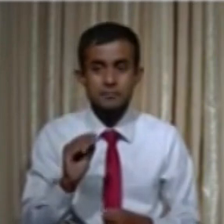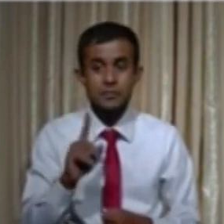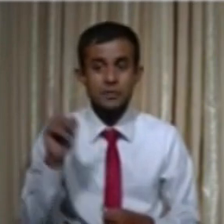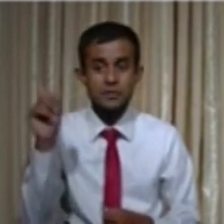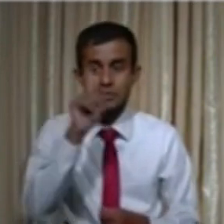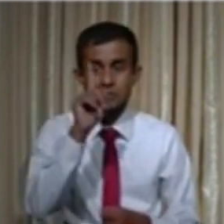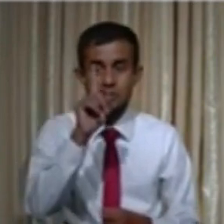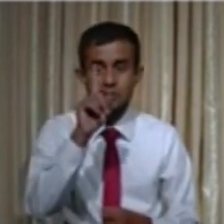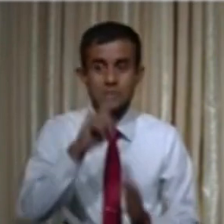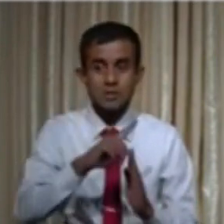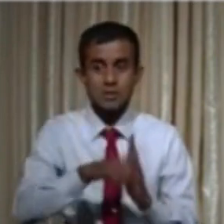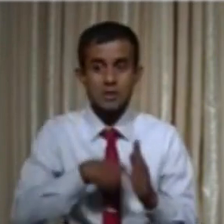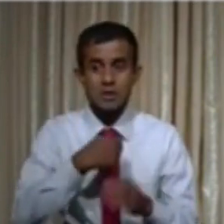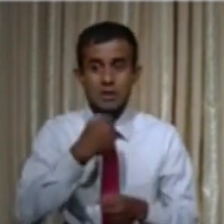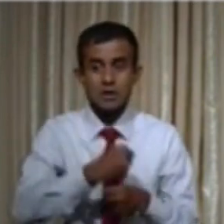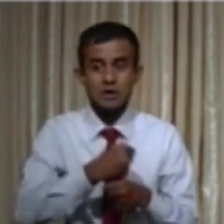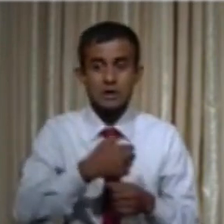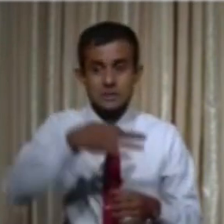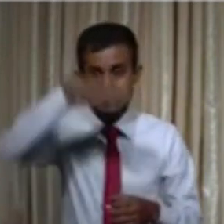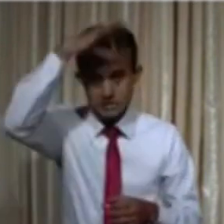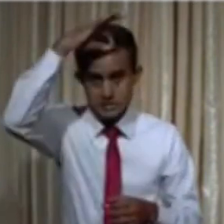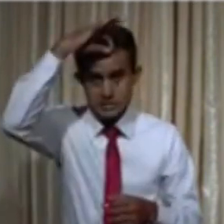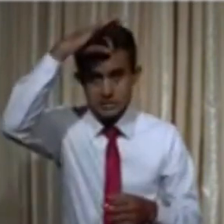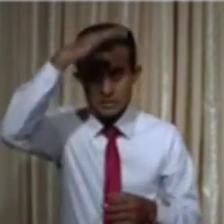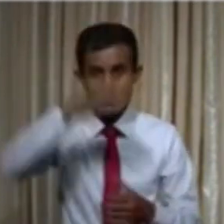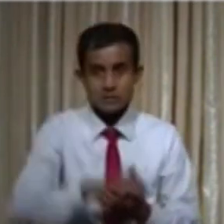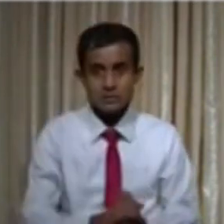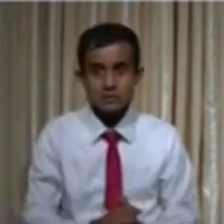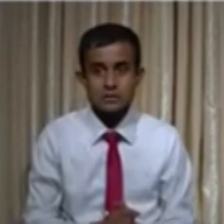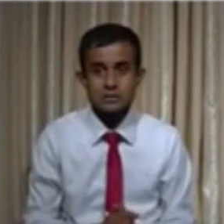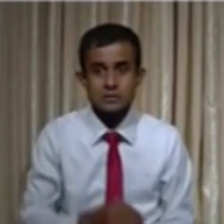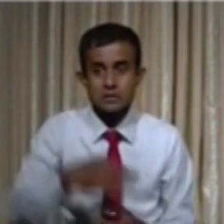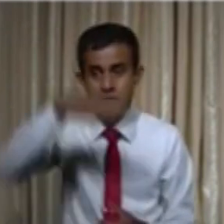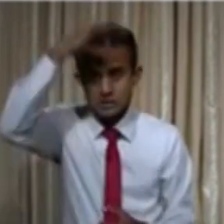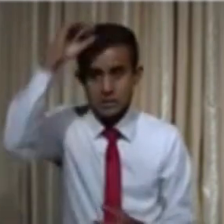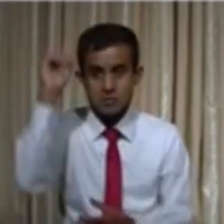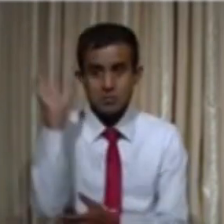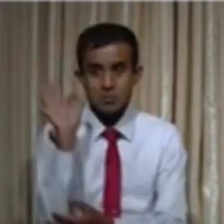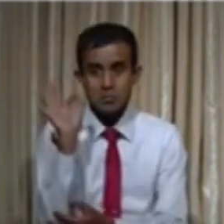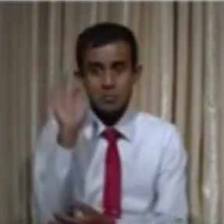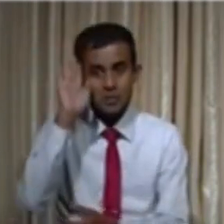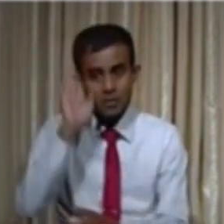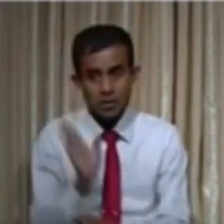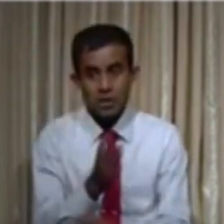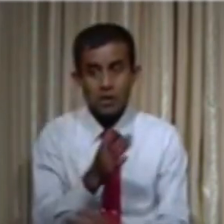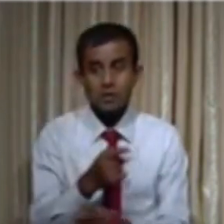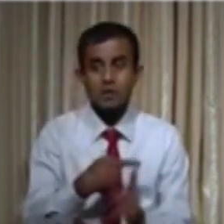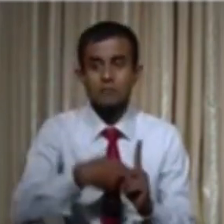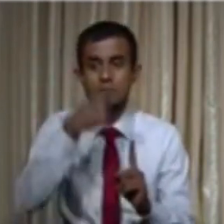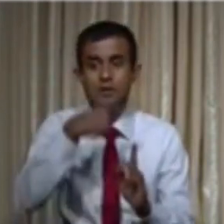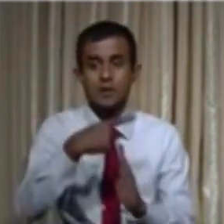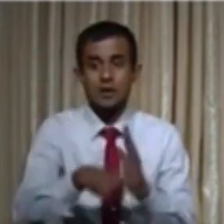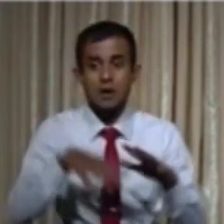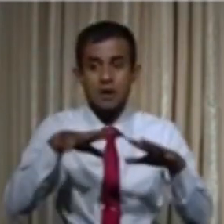state, it is only the single Buddhists who can be custodians of the state. And because they've had